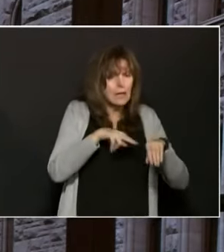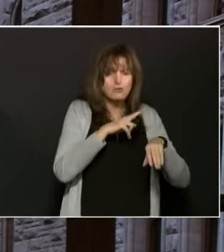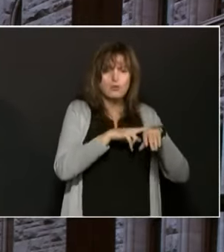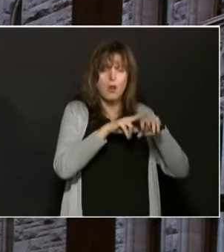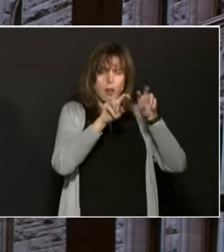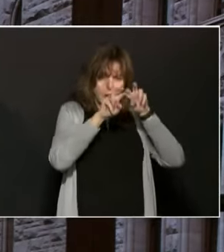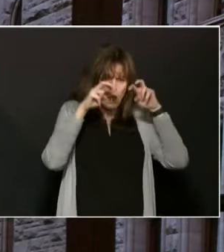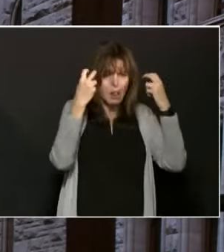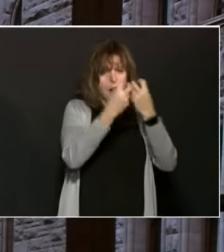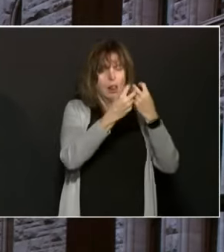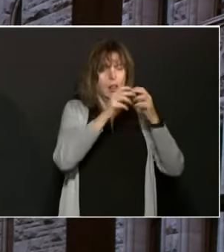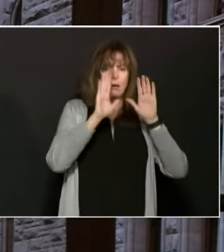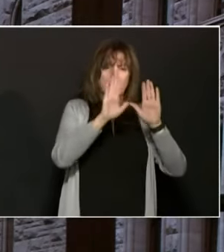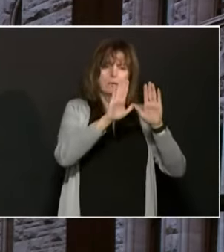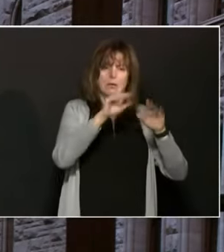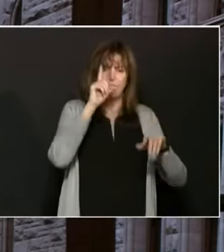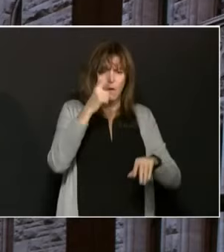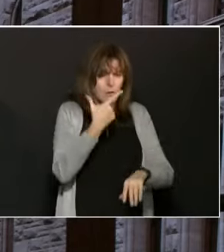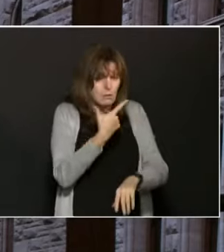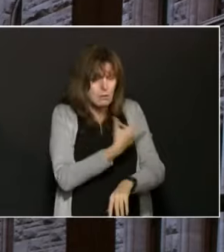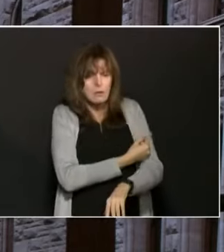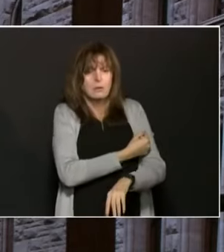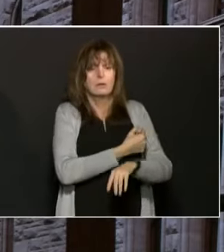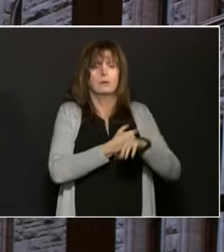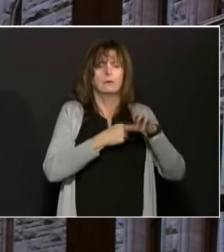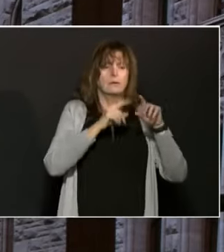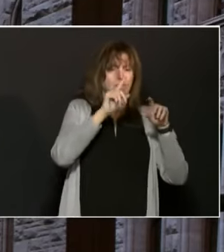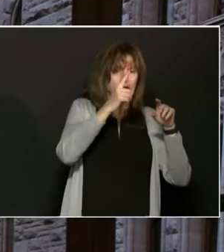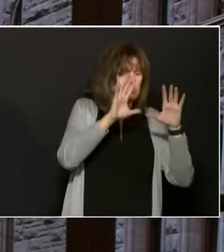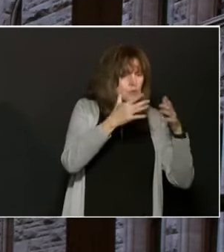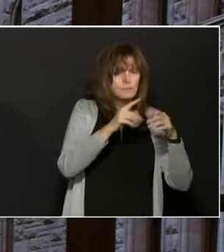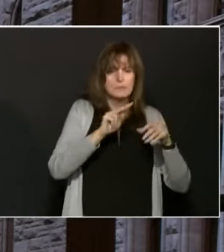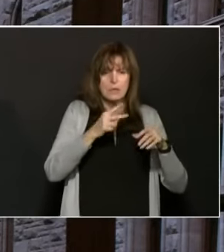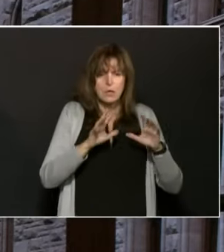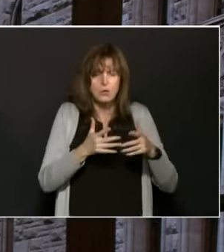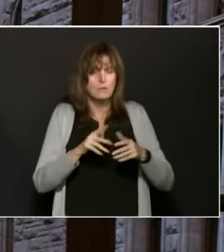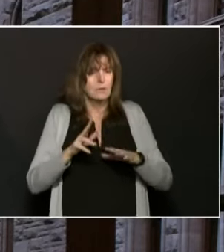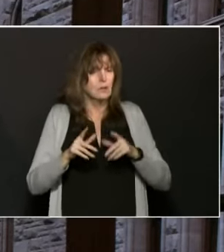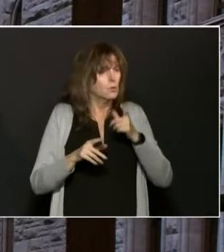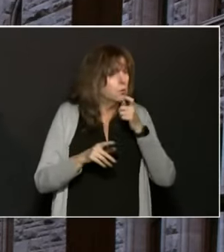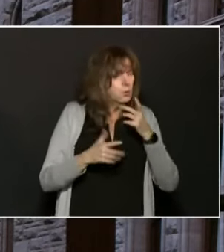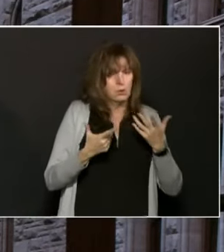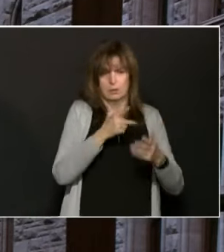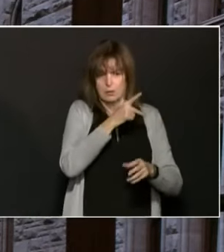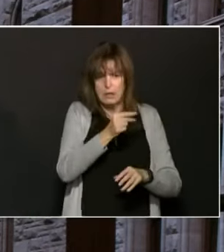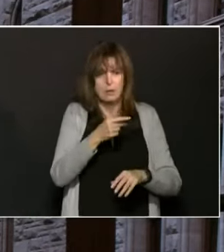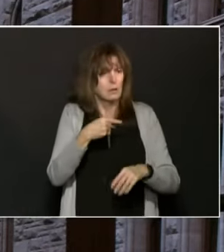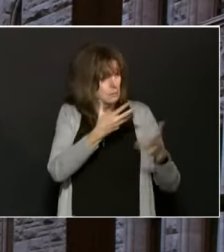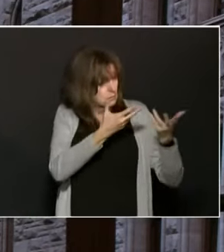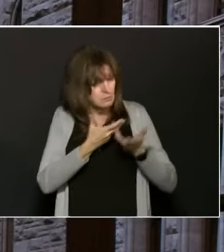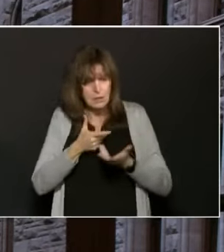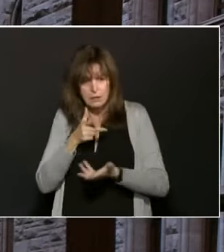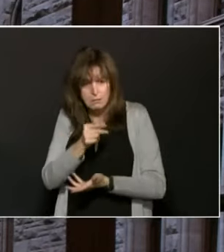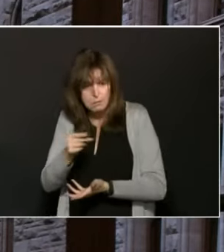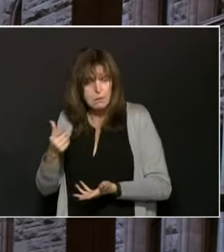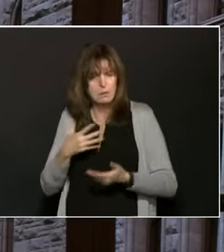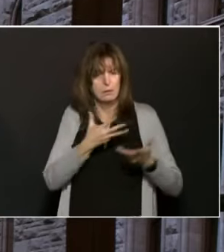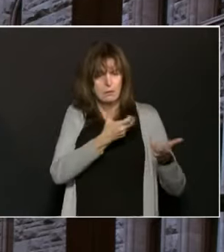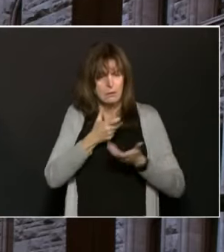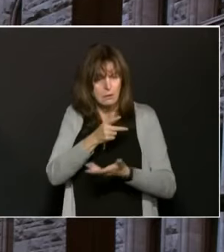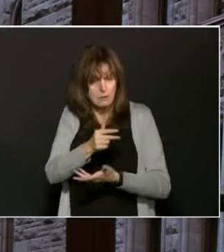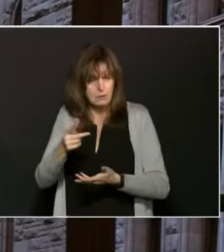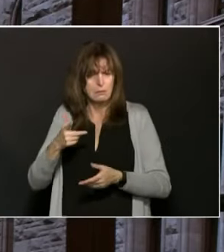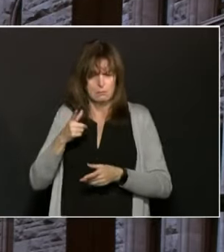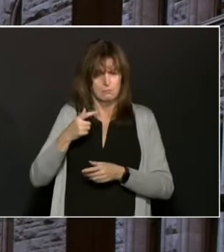first, second, third, and as the vaccine comes in. So General Hillier is taking that into account. I'm sure he'll be talking